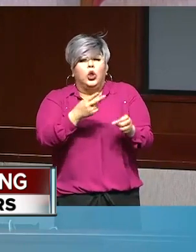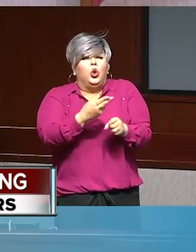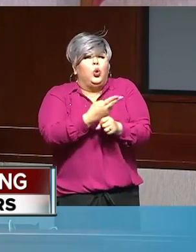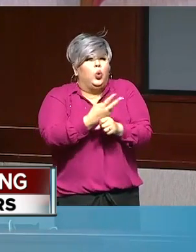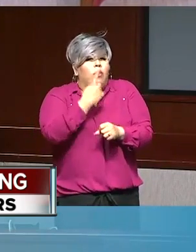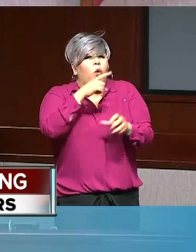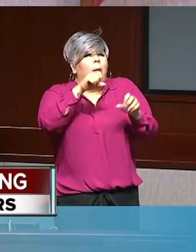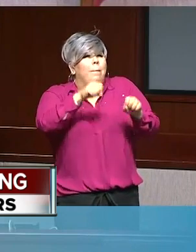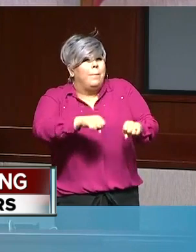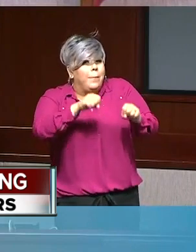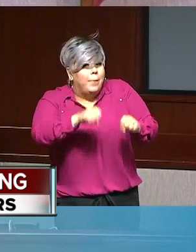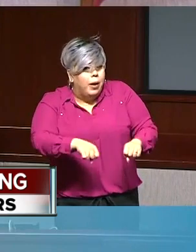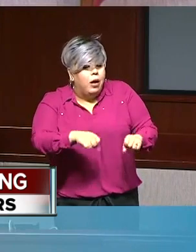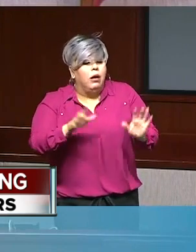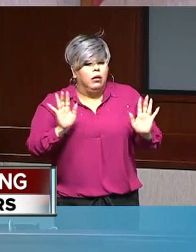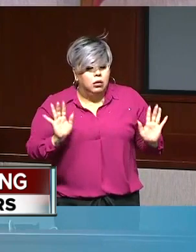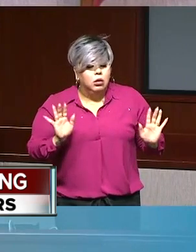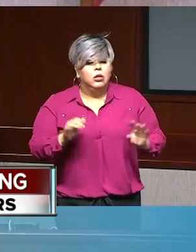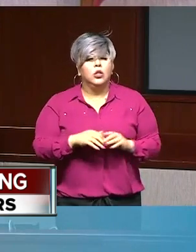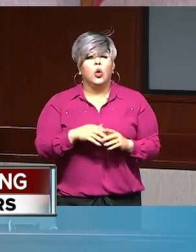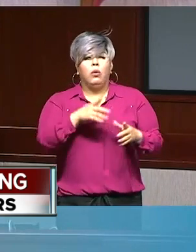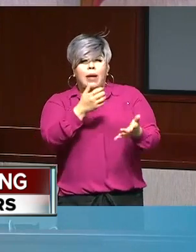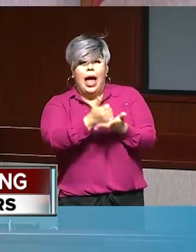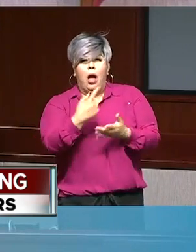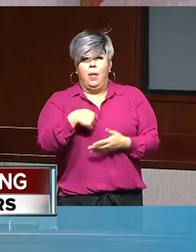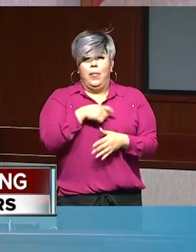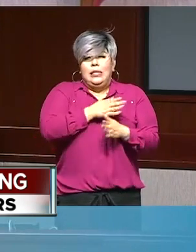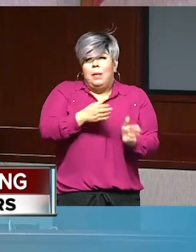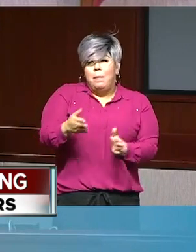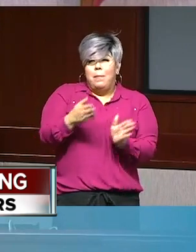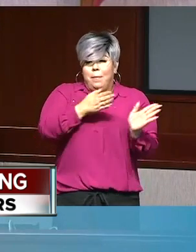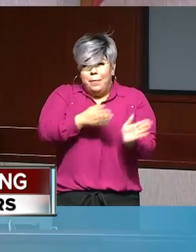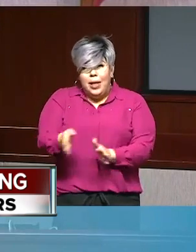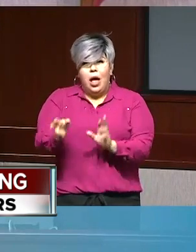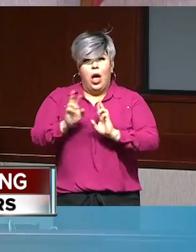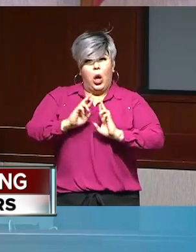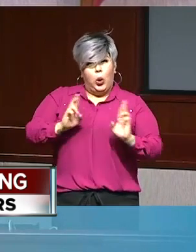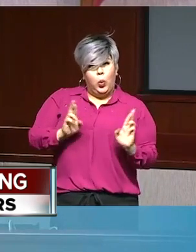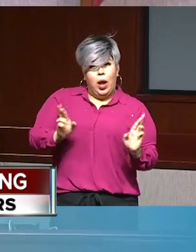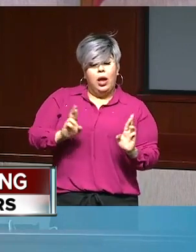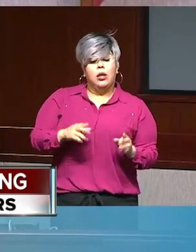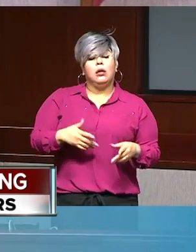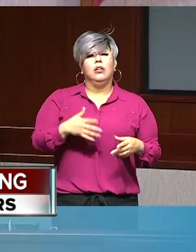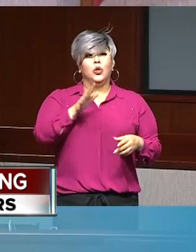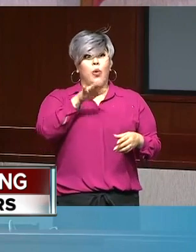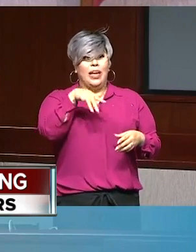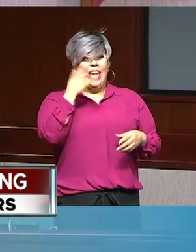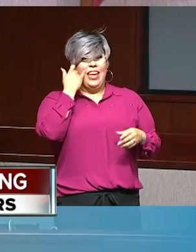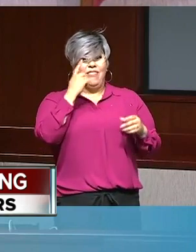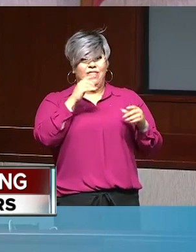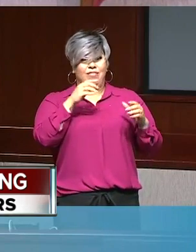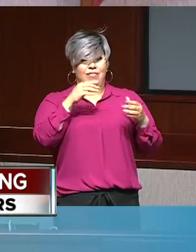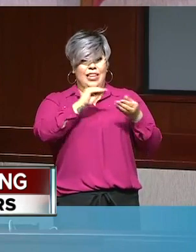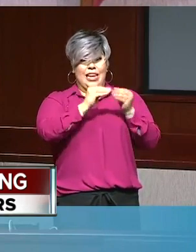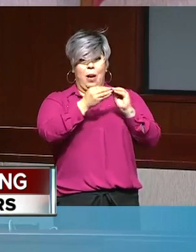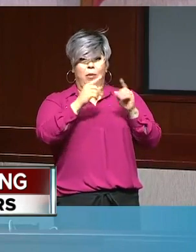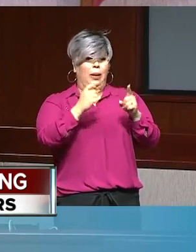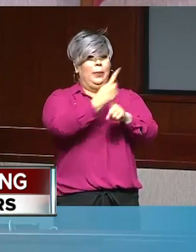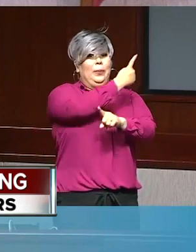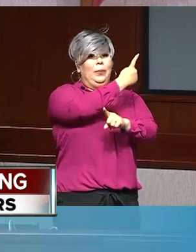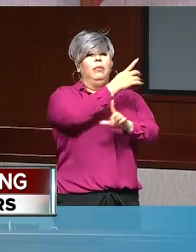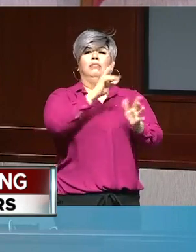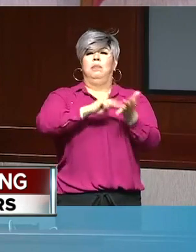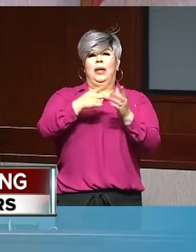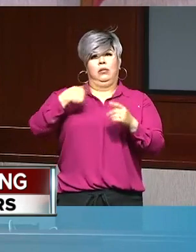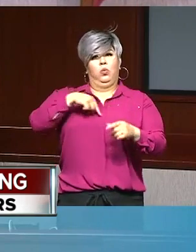as a mechanism to plan. We also use this as a mechanism to invite people to change. If you looked